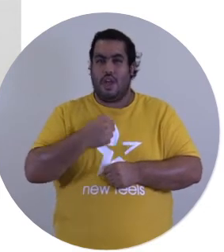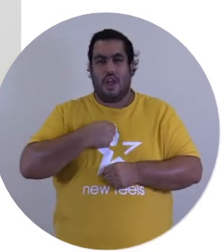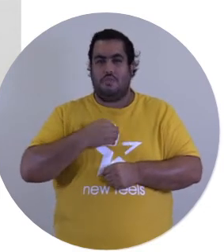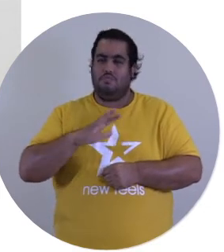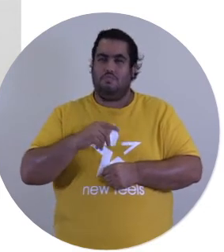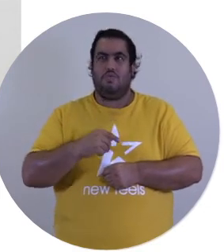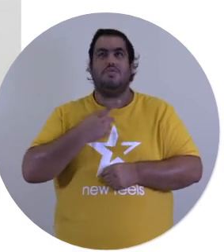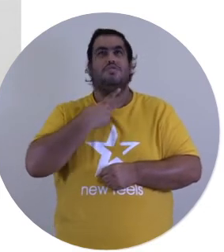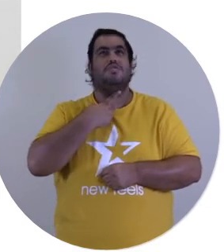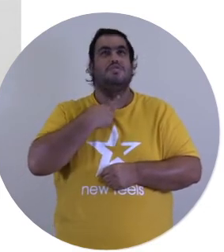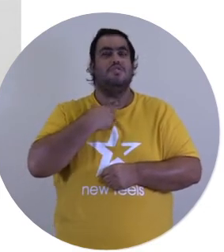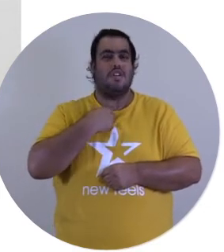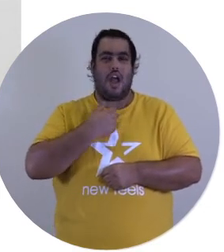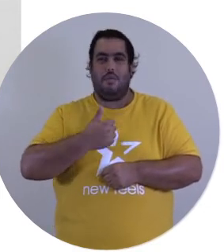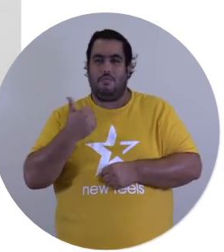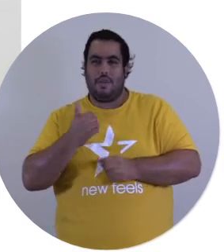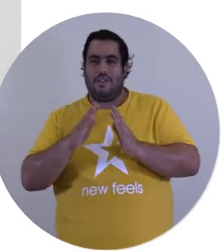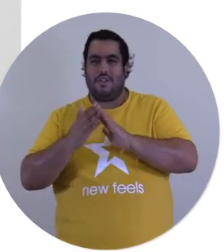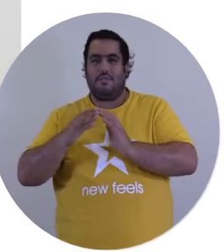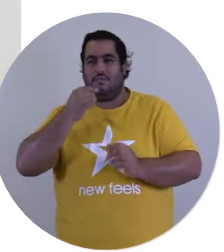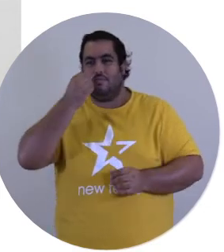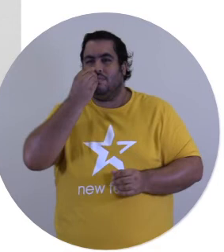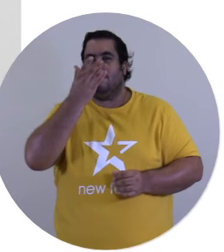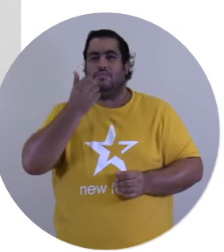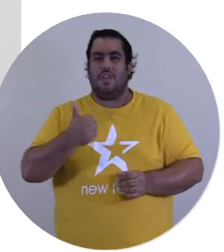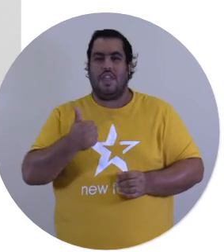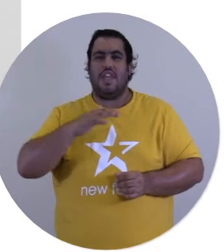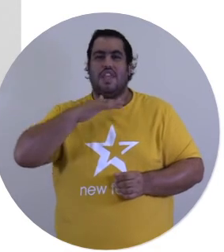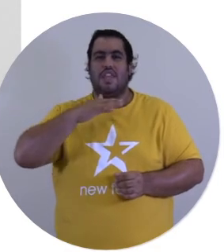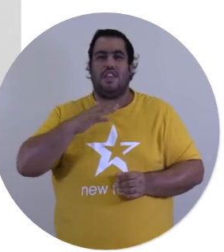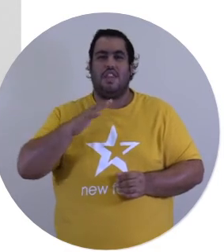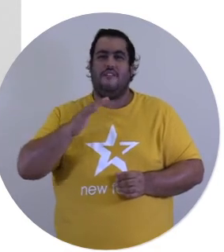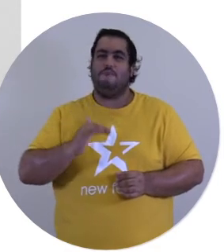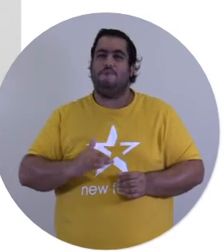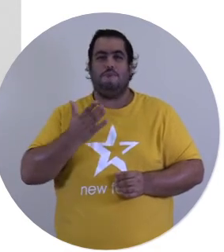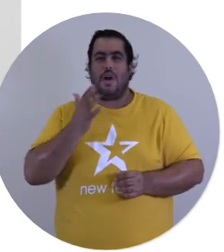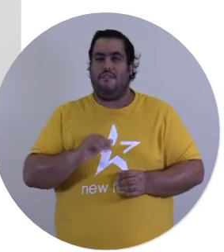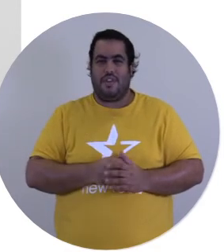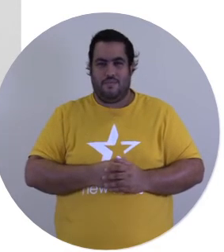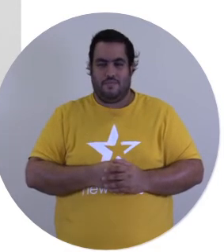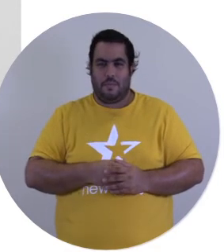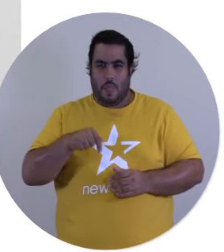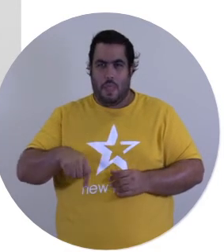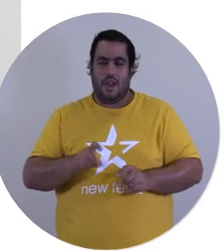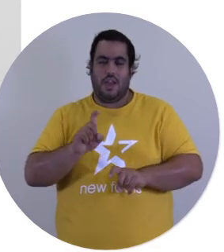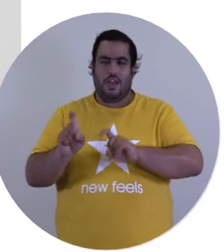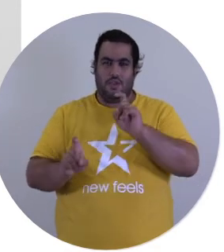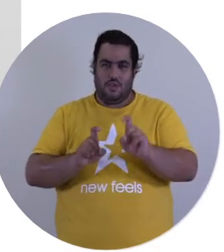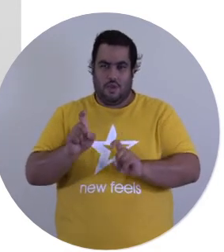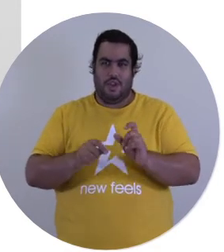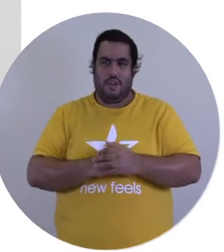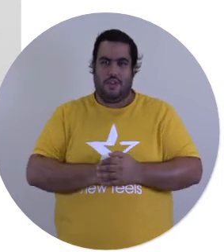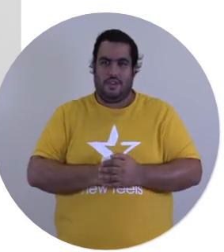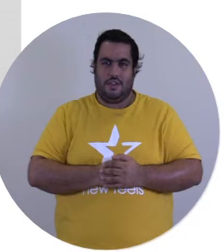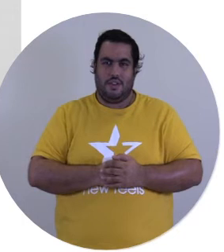miss the clean air in the country and the beautiful landscapes. Now, here's another exercise for